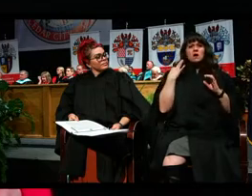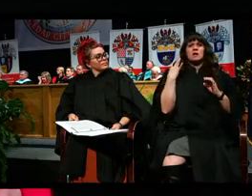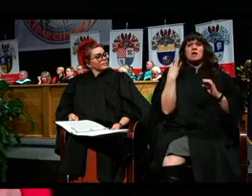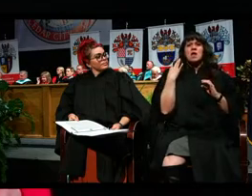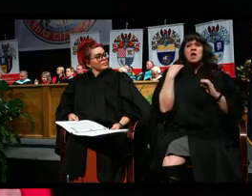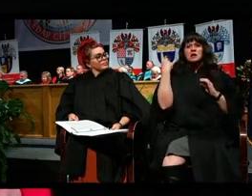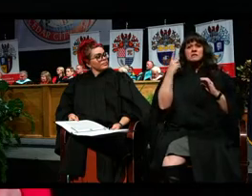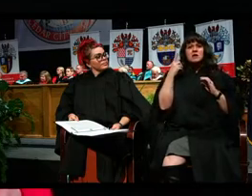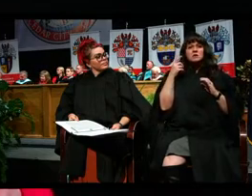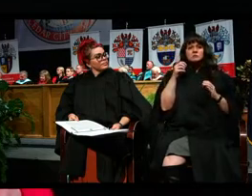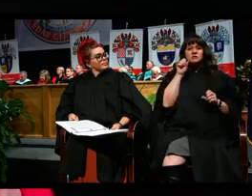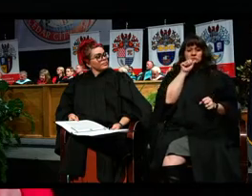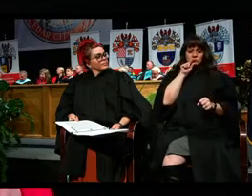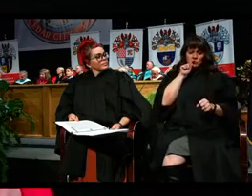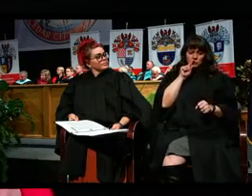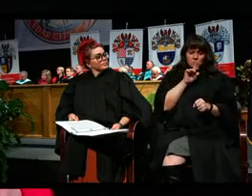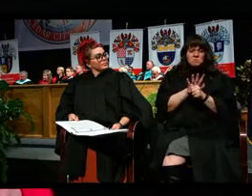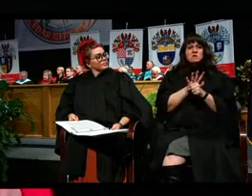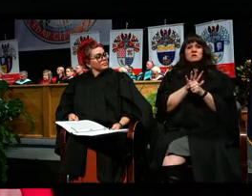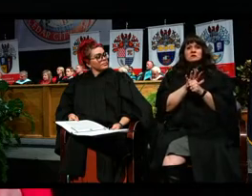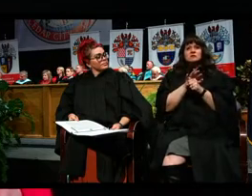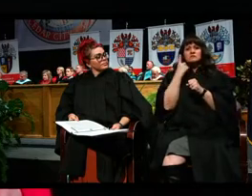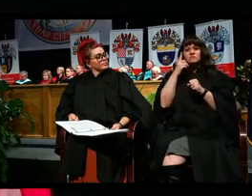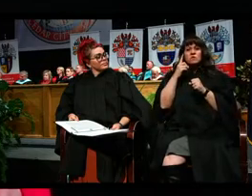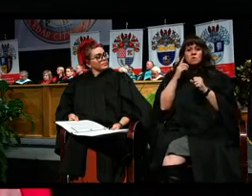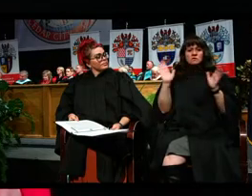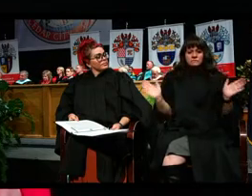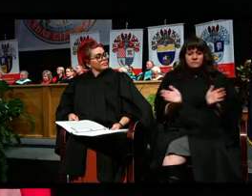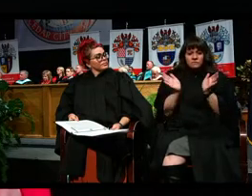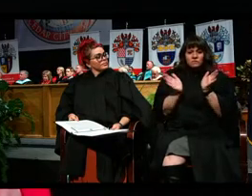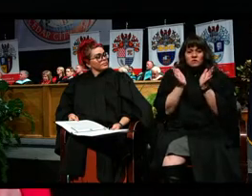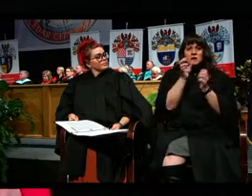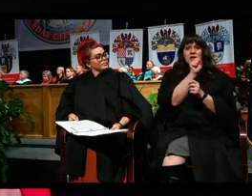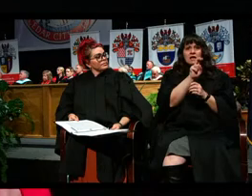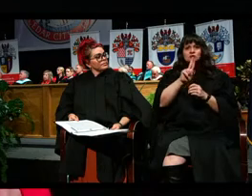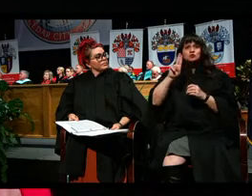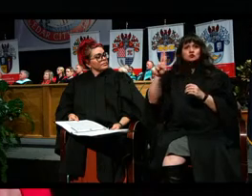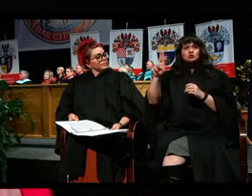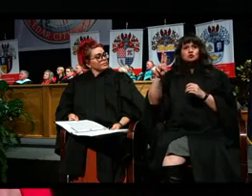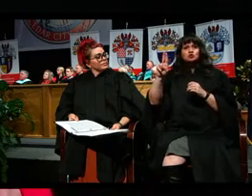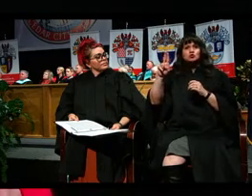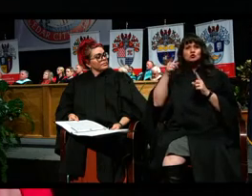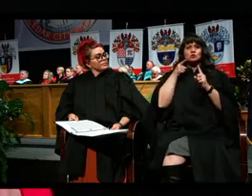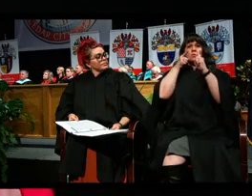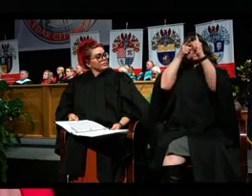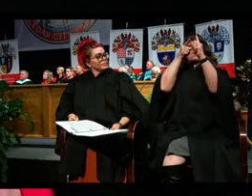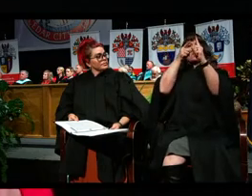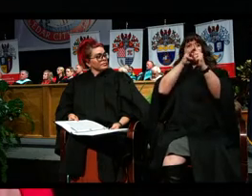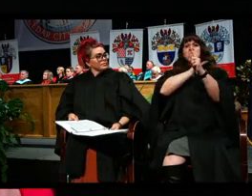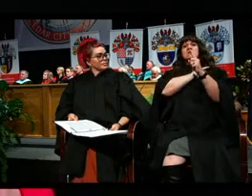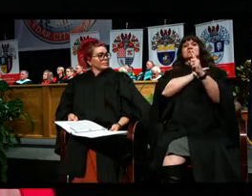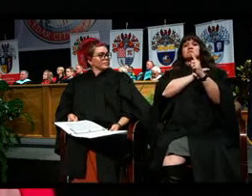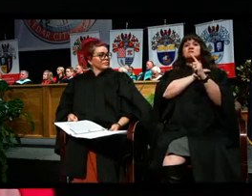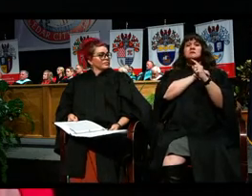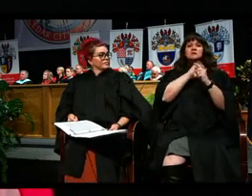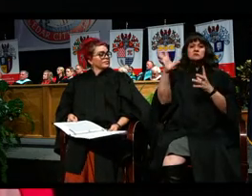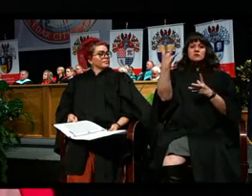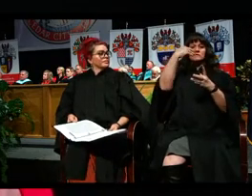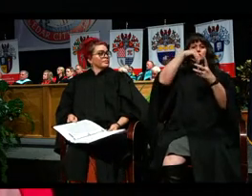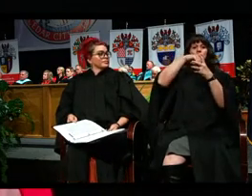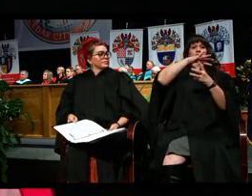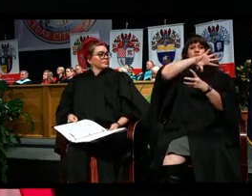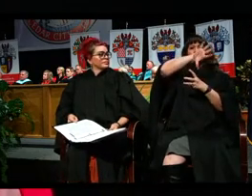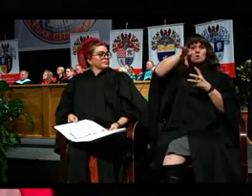to preserving, fostering, and expanding SUU's mission to create an inclusive and